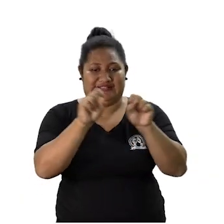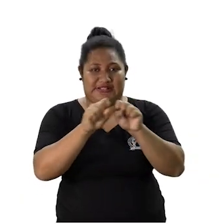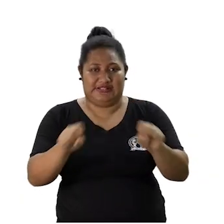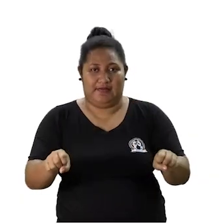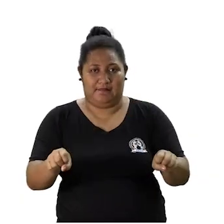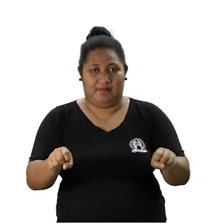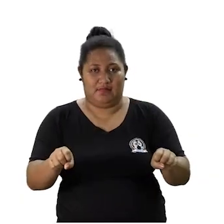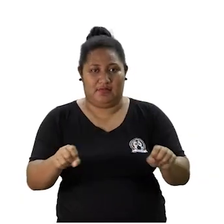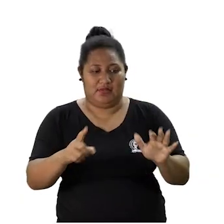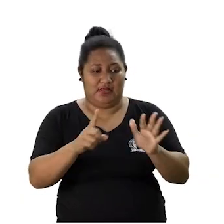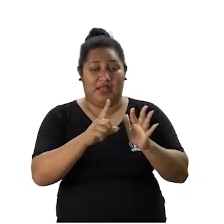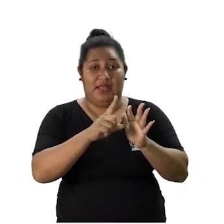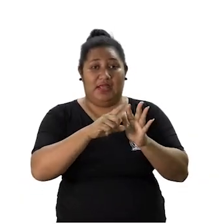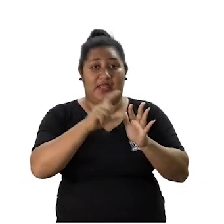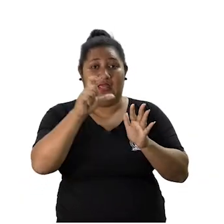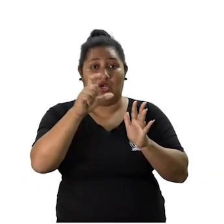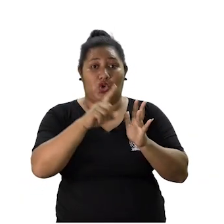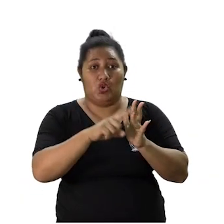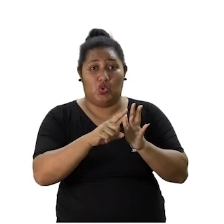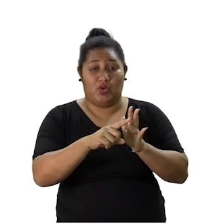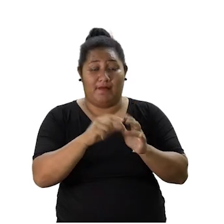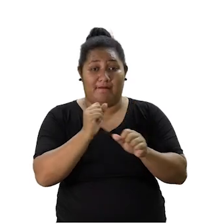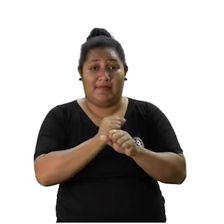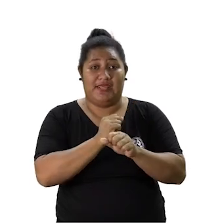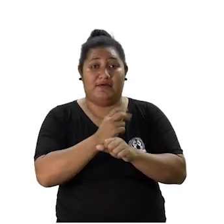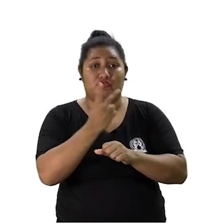Ecosystem is made up of two words.